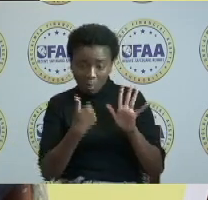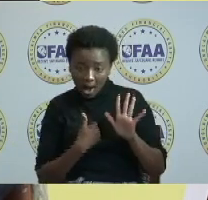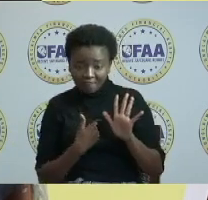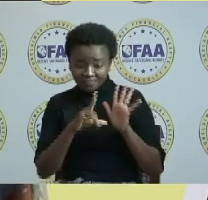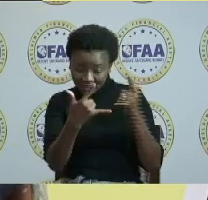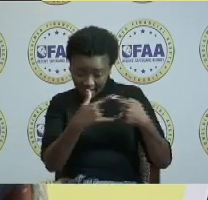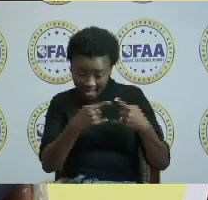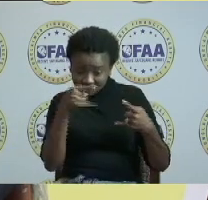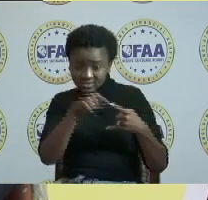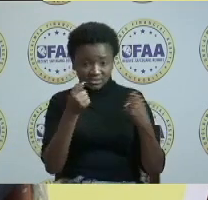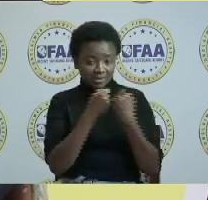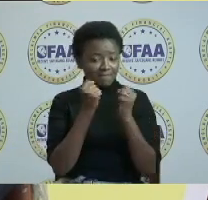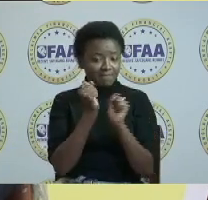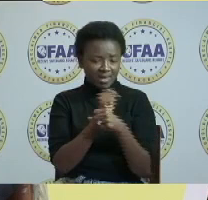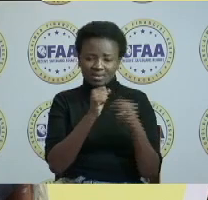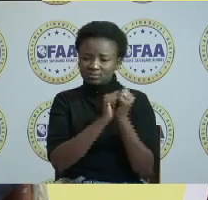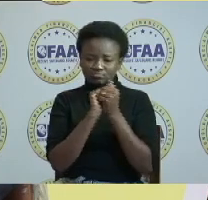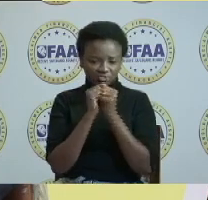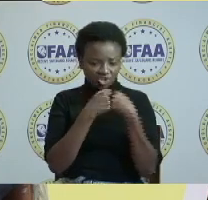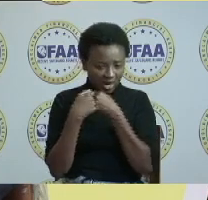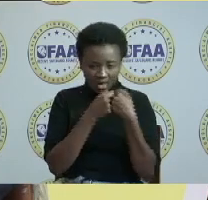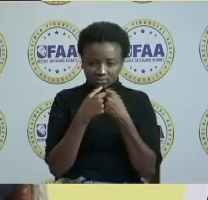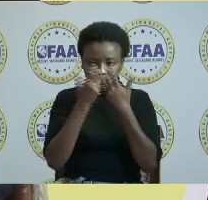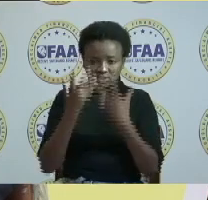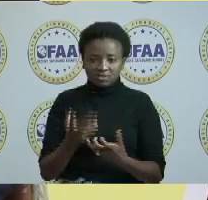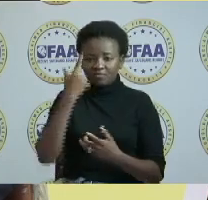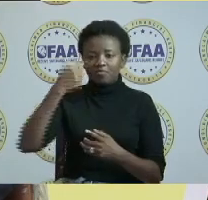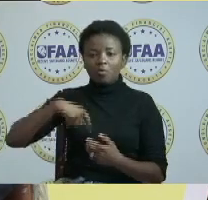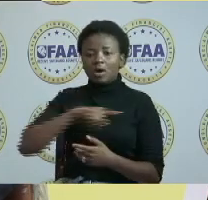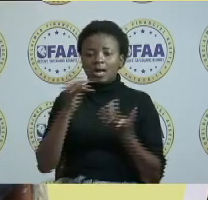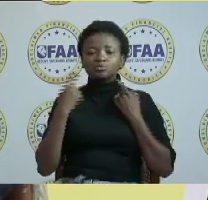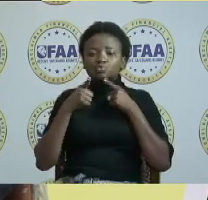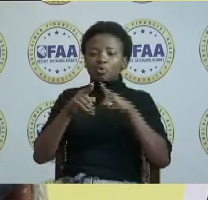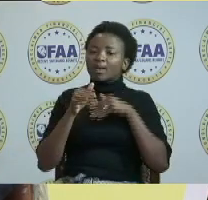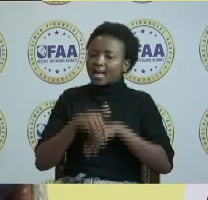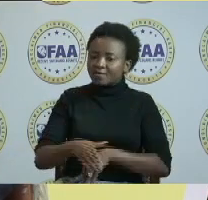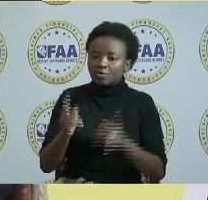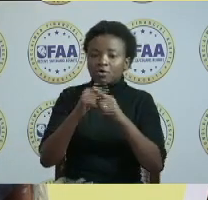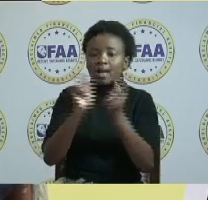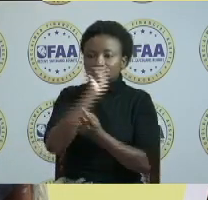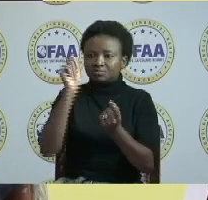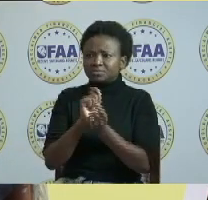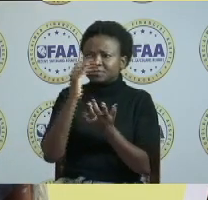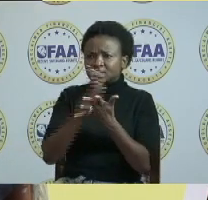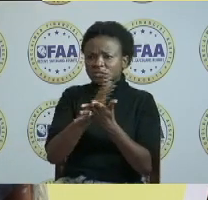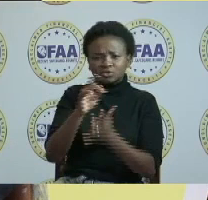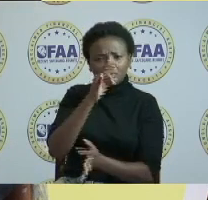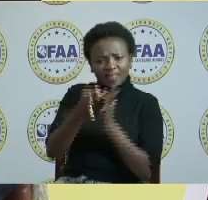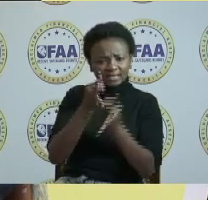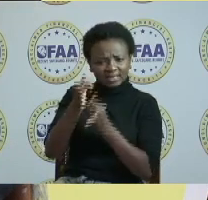it harder or tough for you guys as holders to comply. And specifically, we have Section